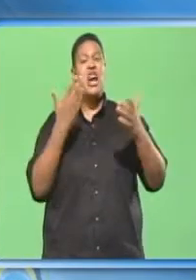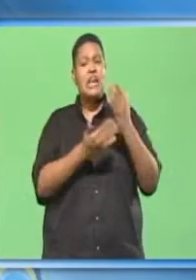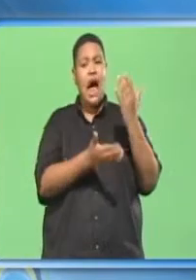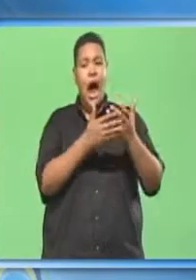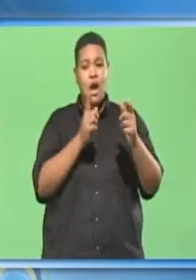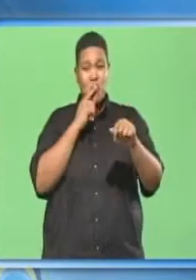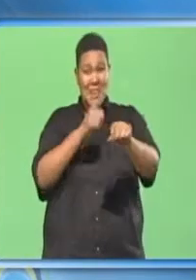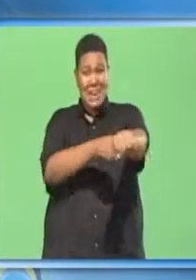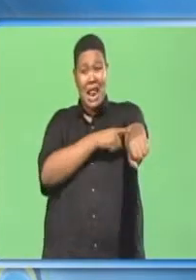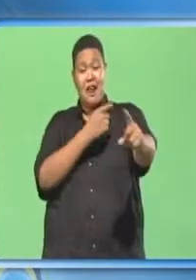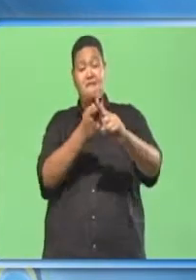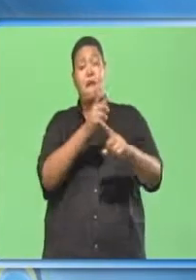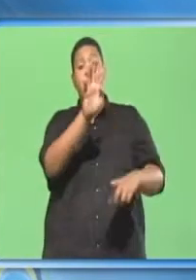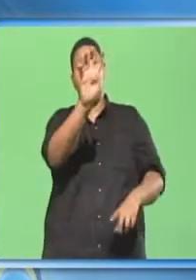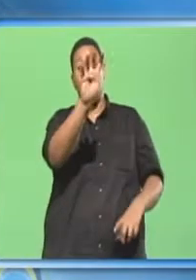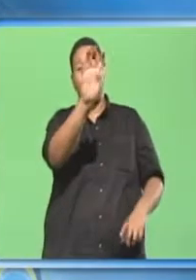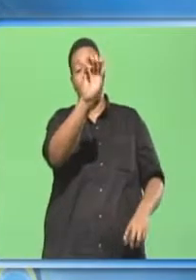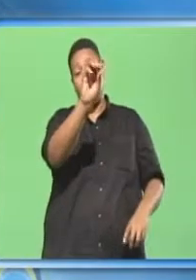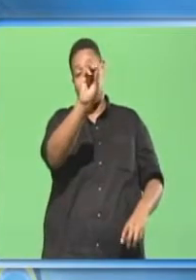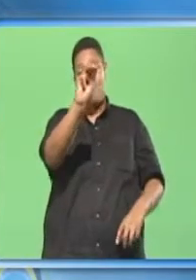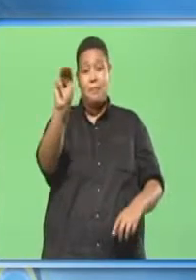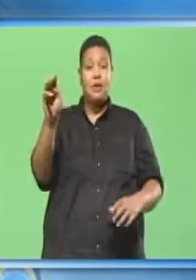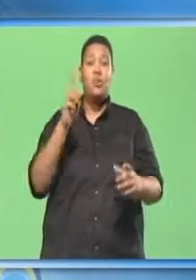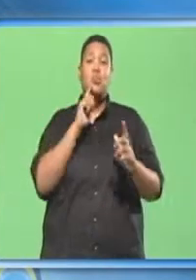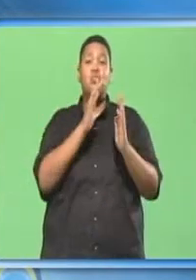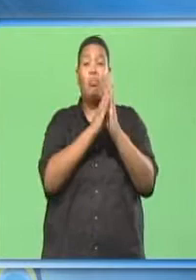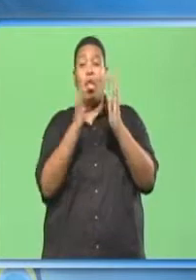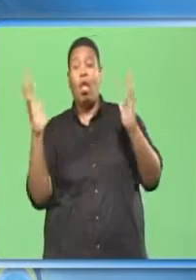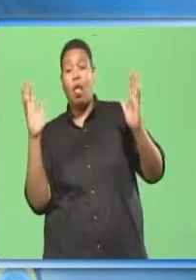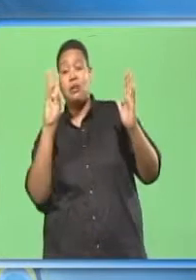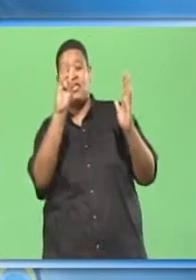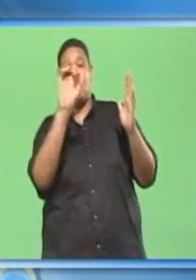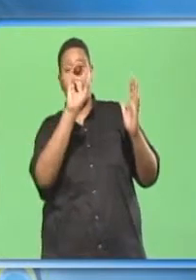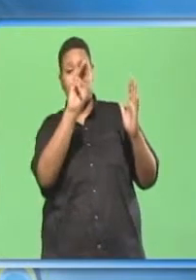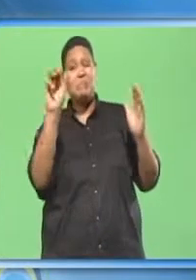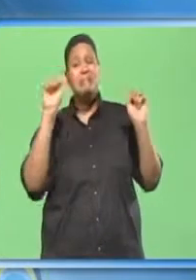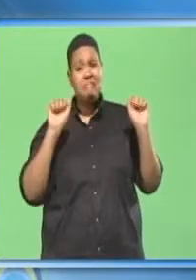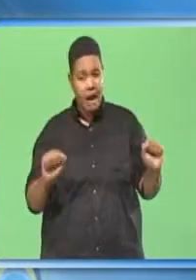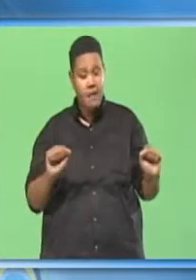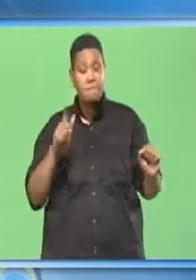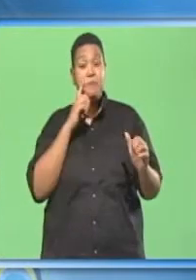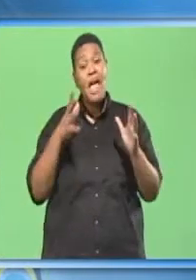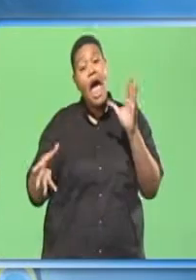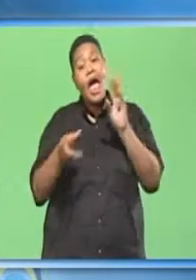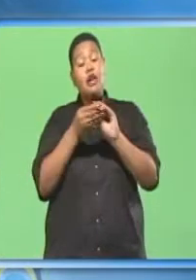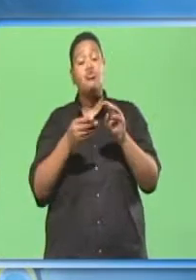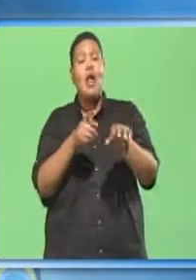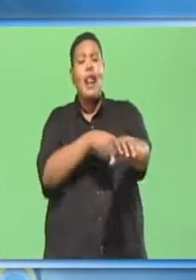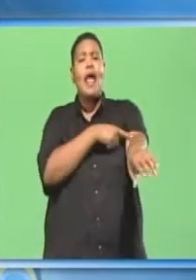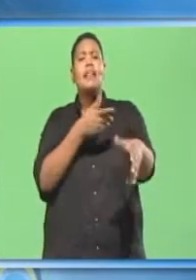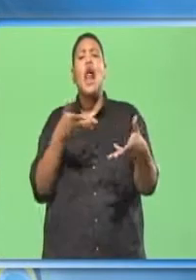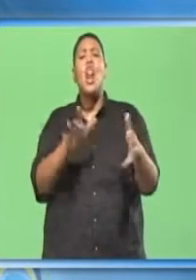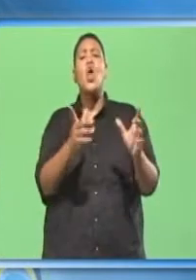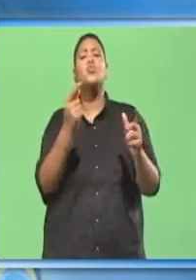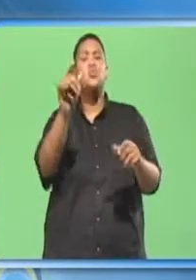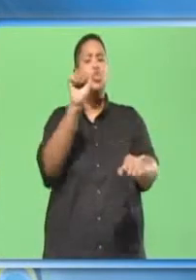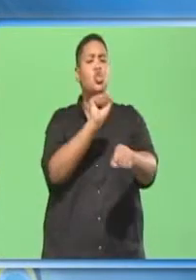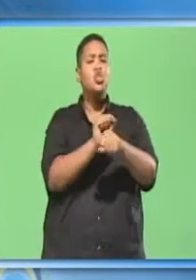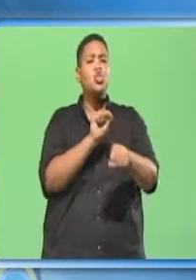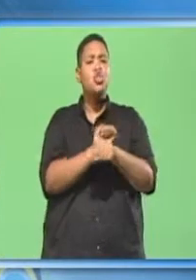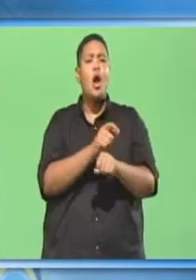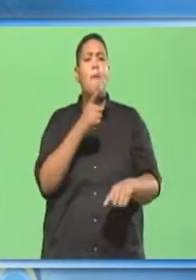length ranging from 450 millimeters to 600 millimeters. The extra length of the plane allows it to do its job